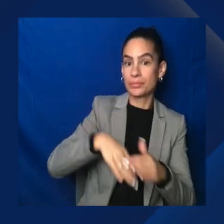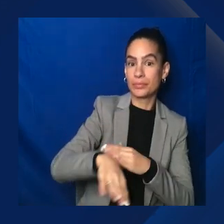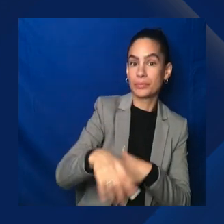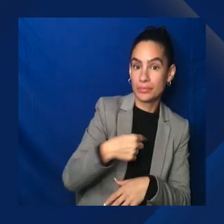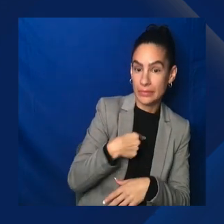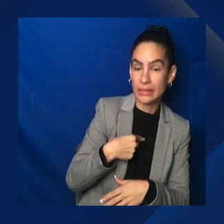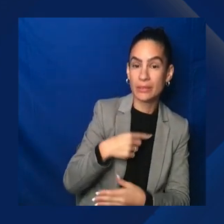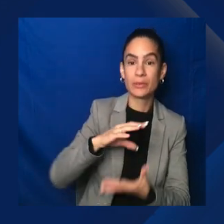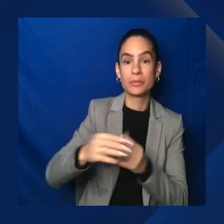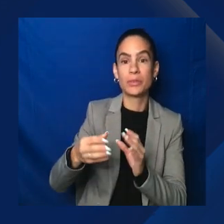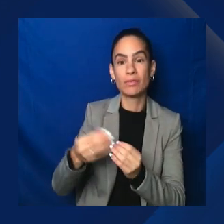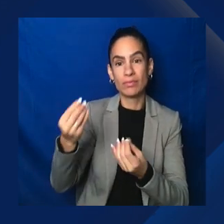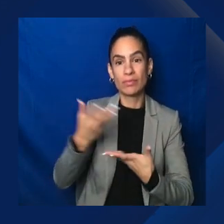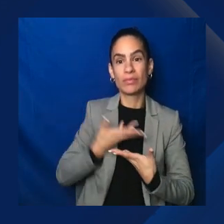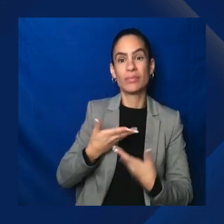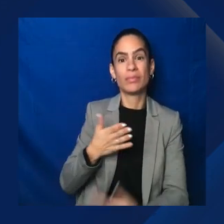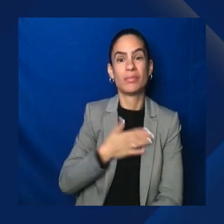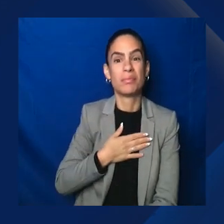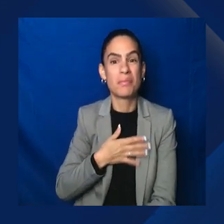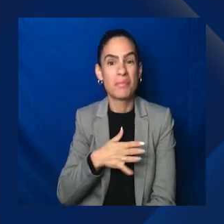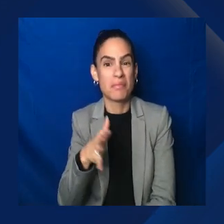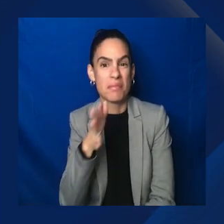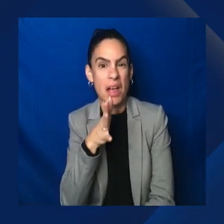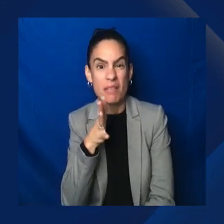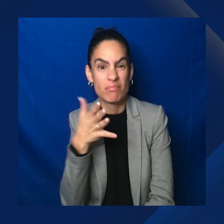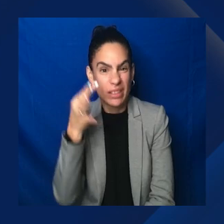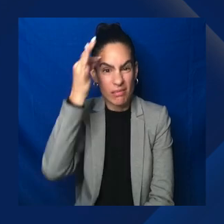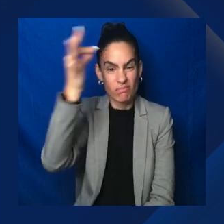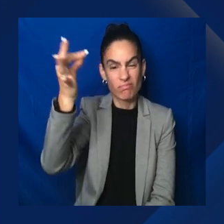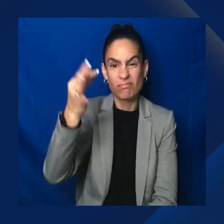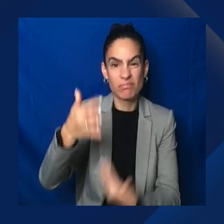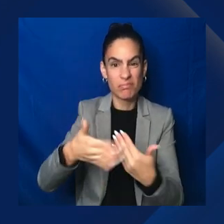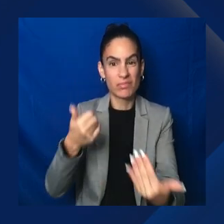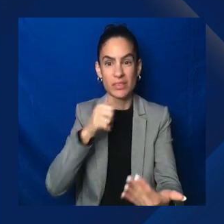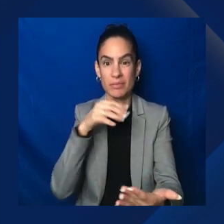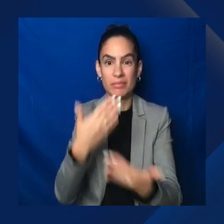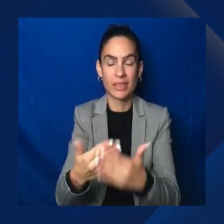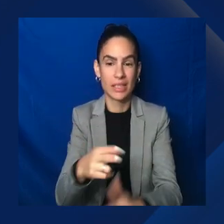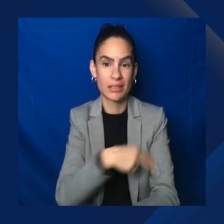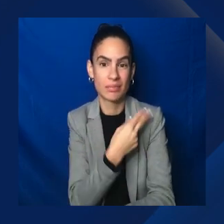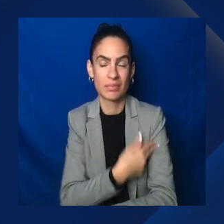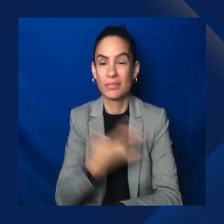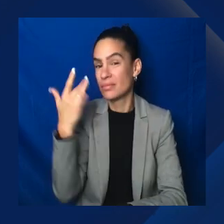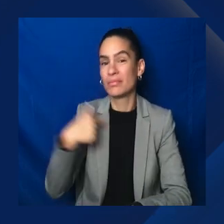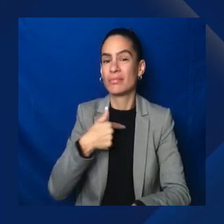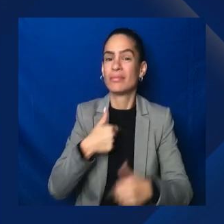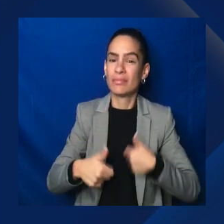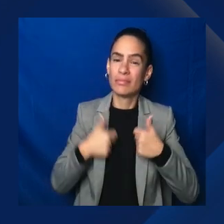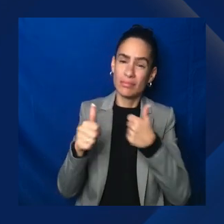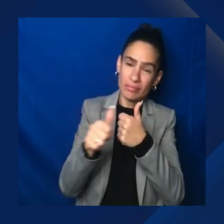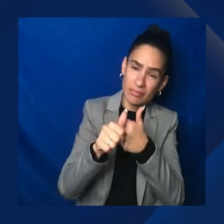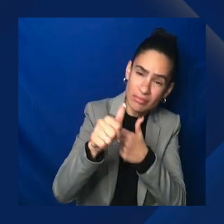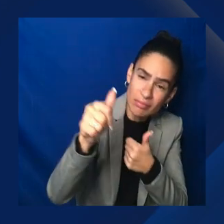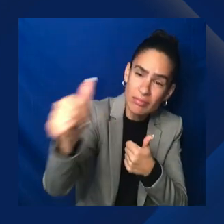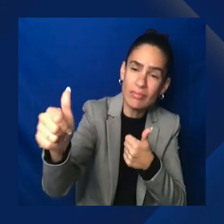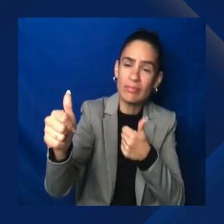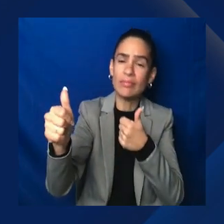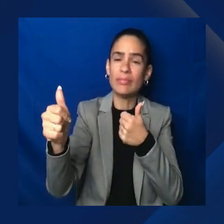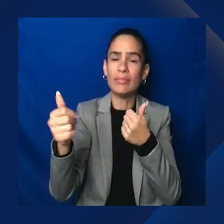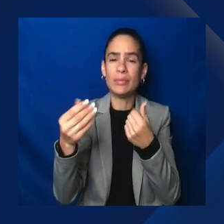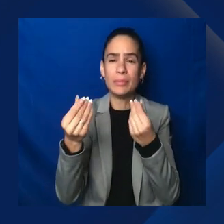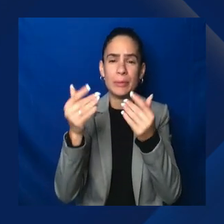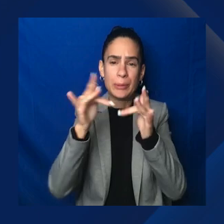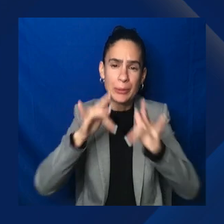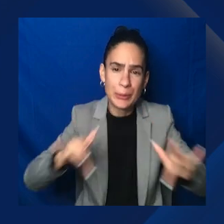remote community of Black Mesa in the western part of Navajo Nation. And